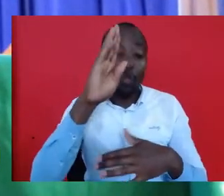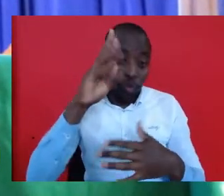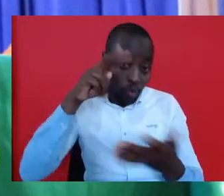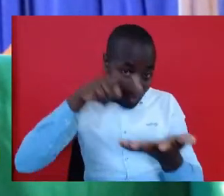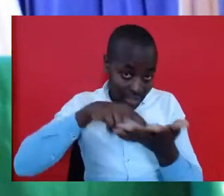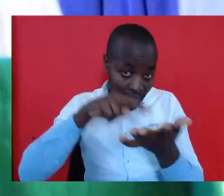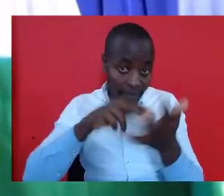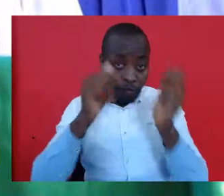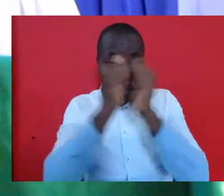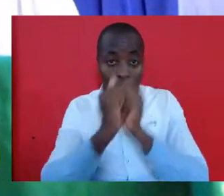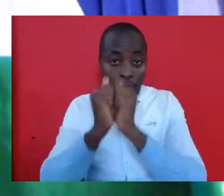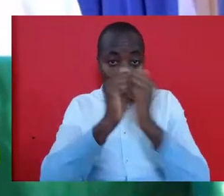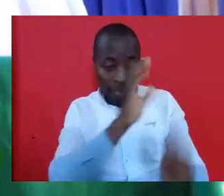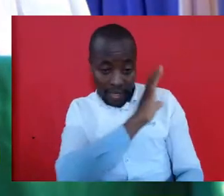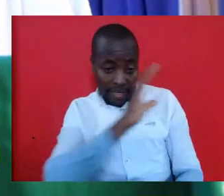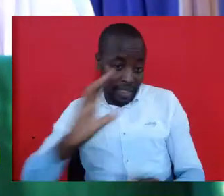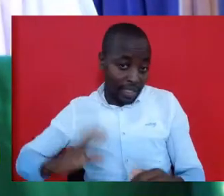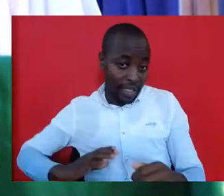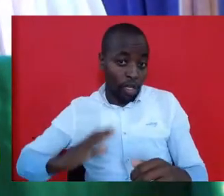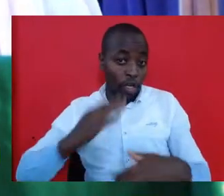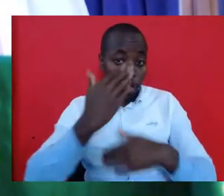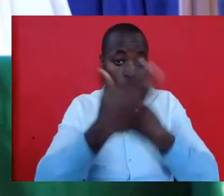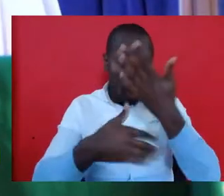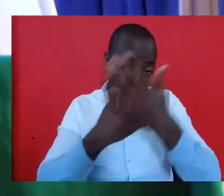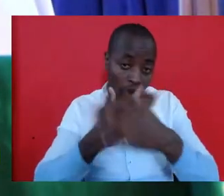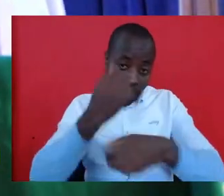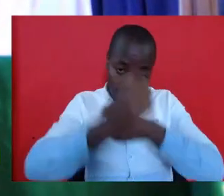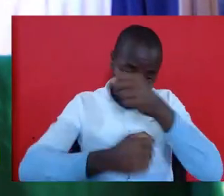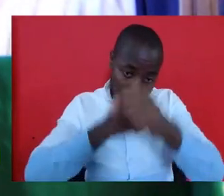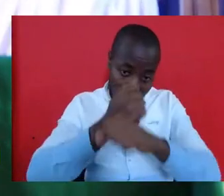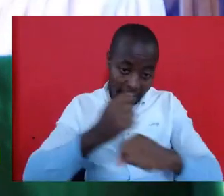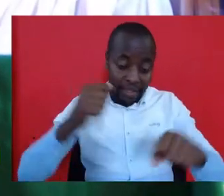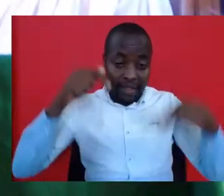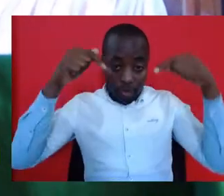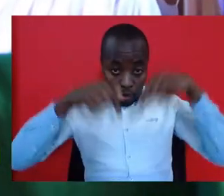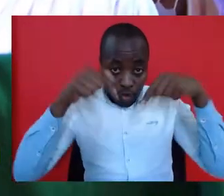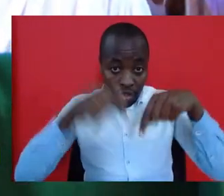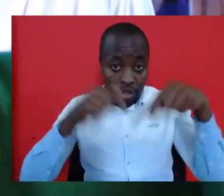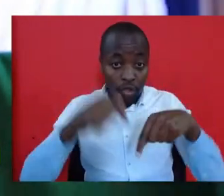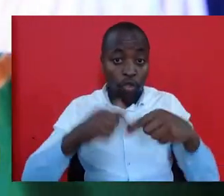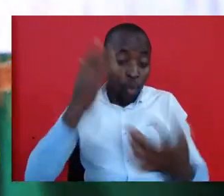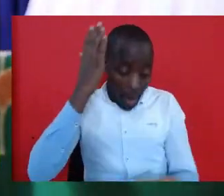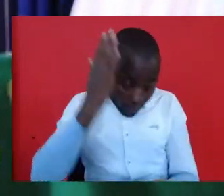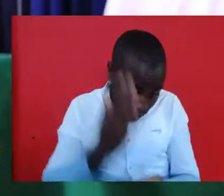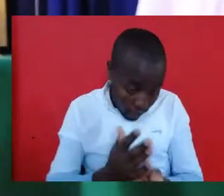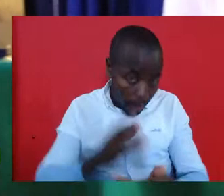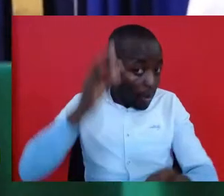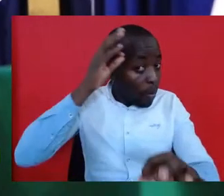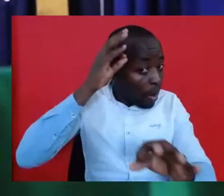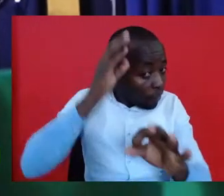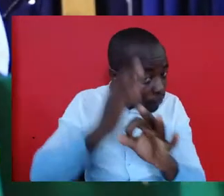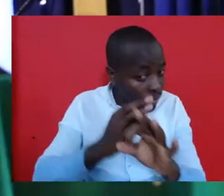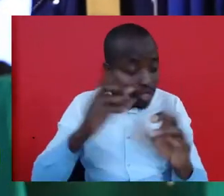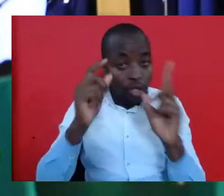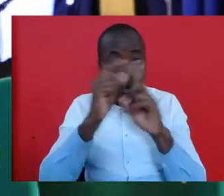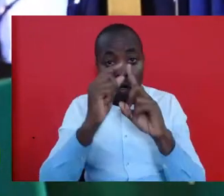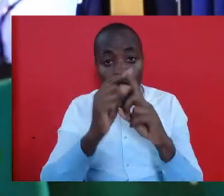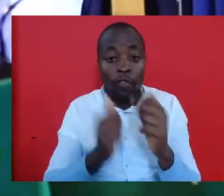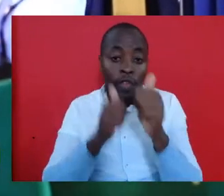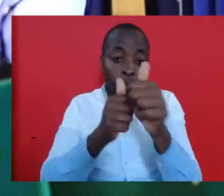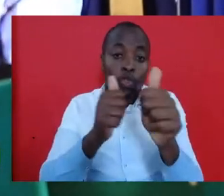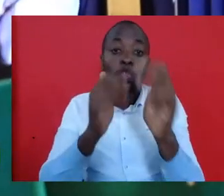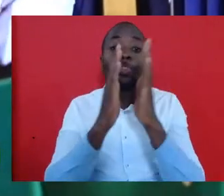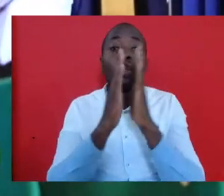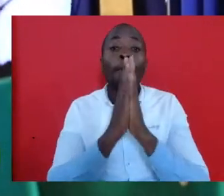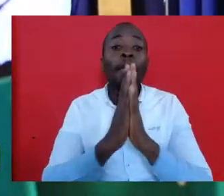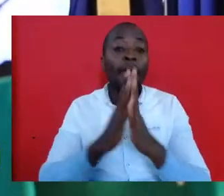Stand together with Christians through the centuries and the world today to affirm our faith in the words of the Apostles' Creed. I